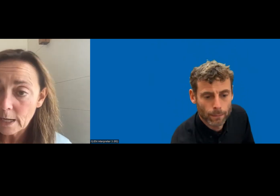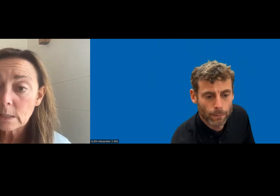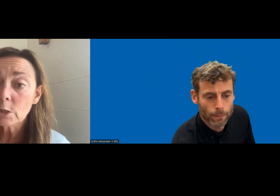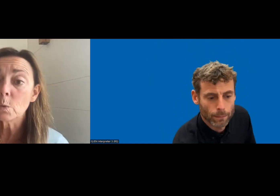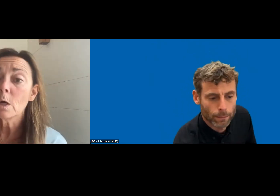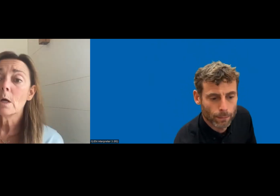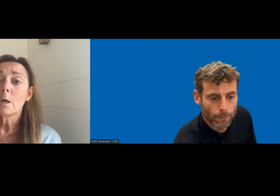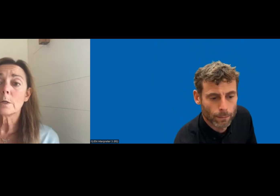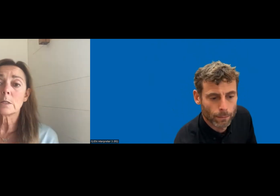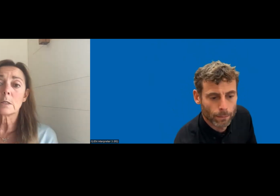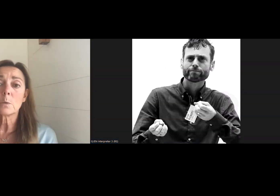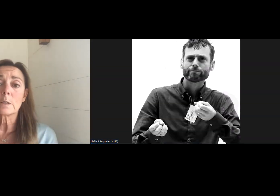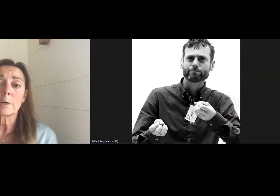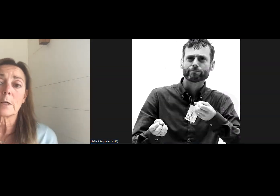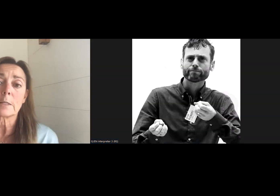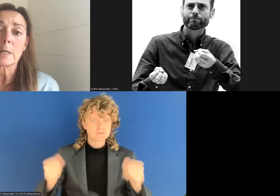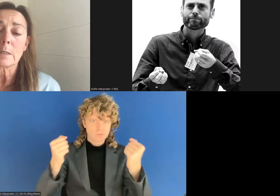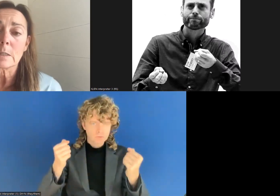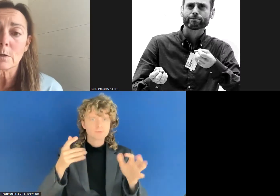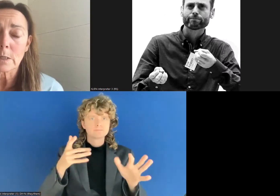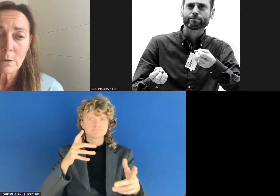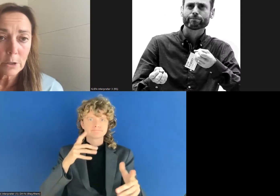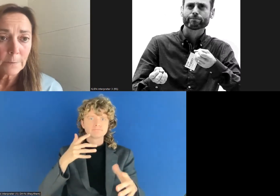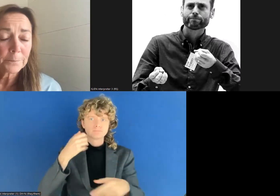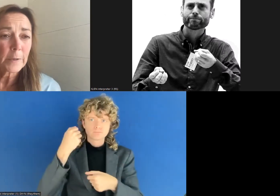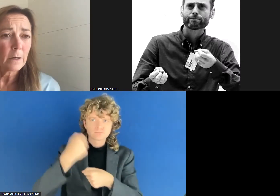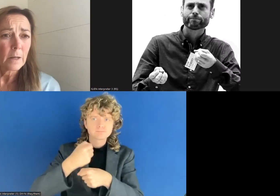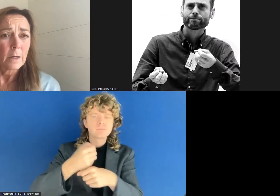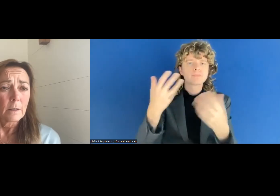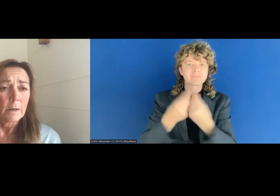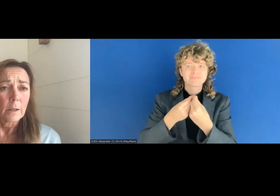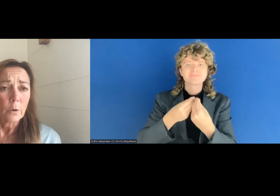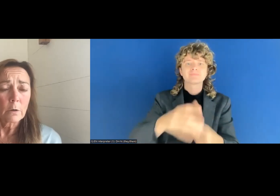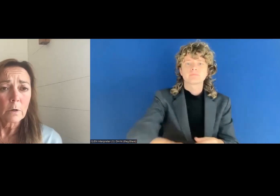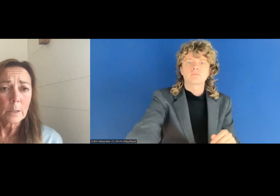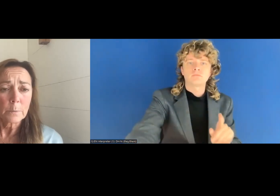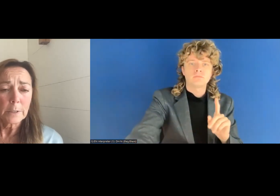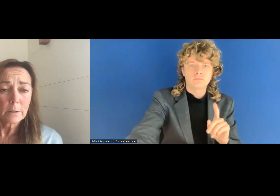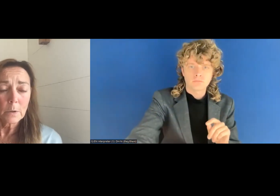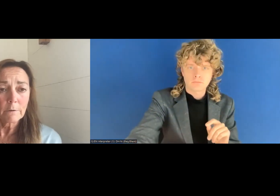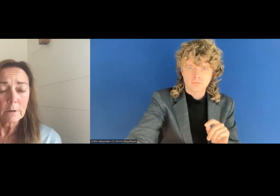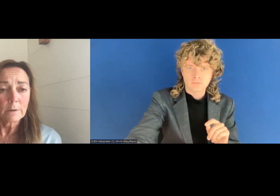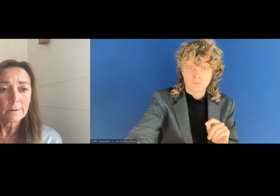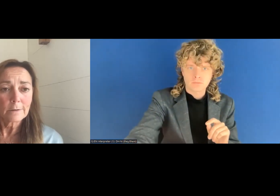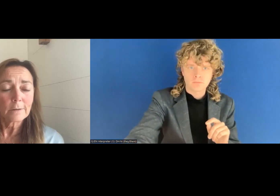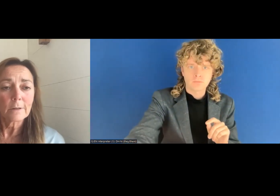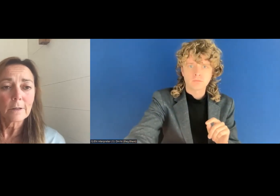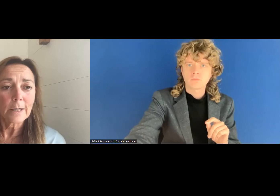Union, ITU, which is the UN specialized agency on technology? Loic or Klaus-Peter, do you